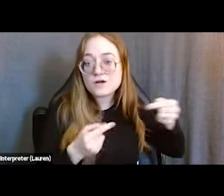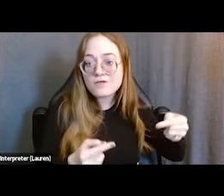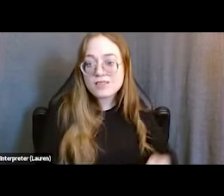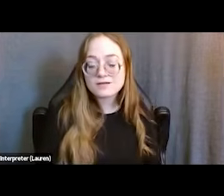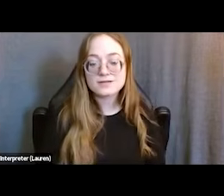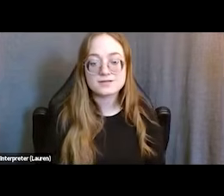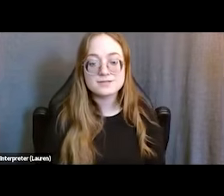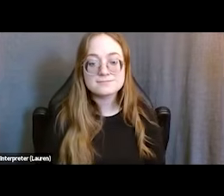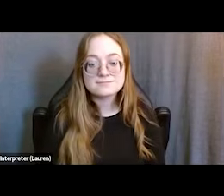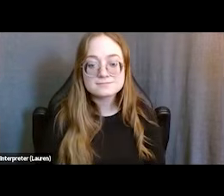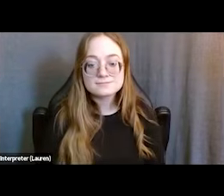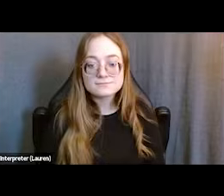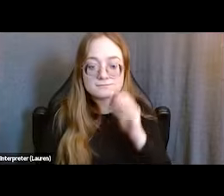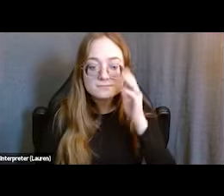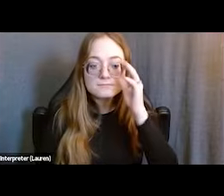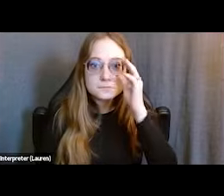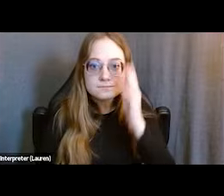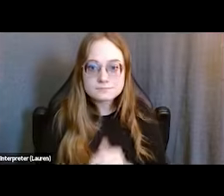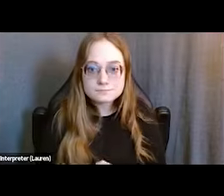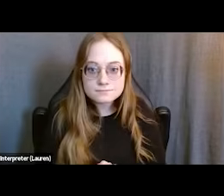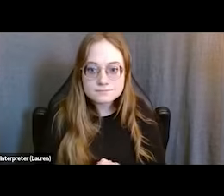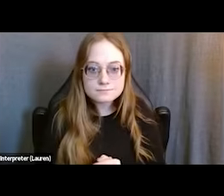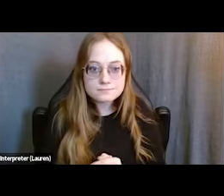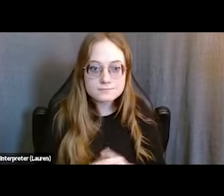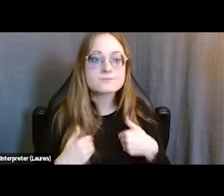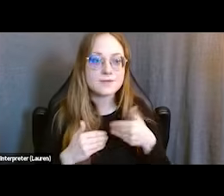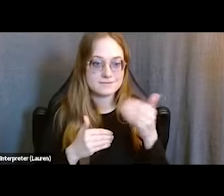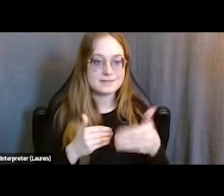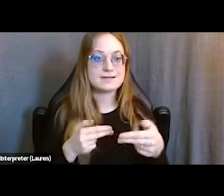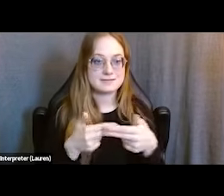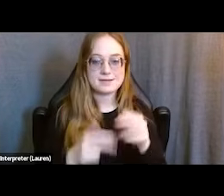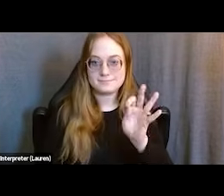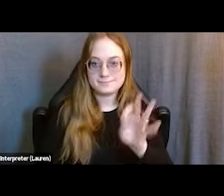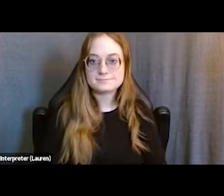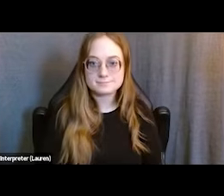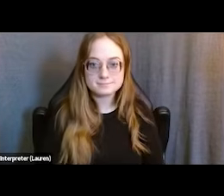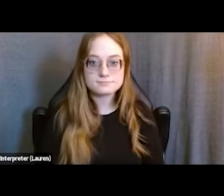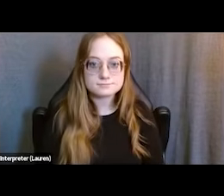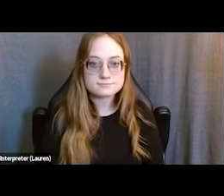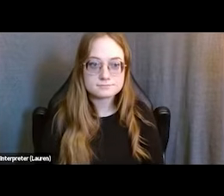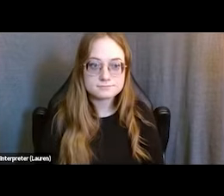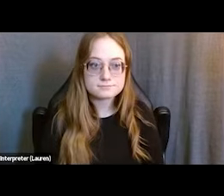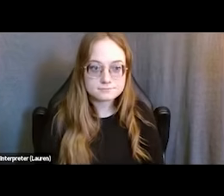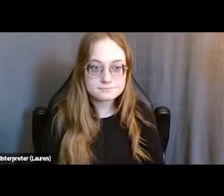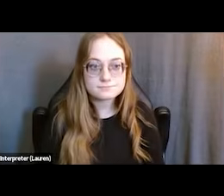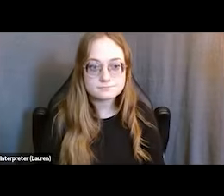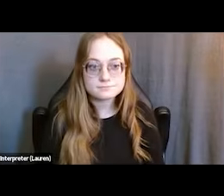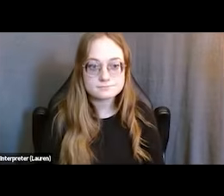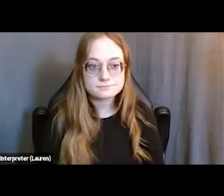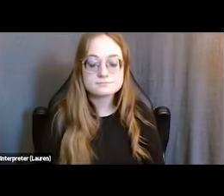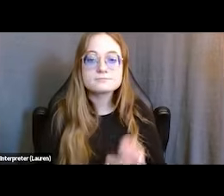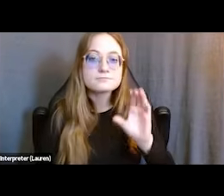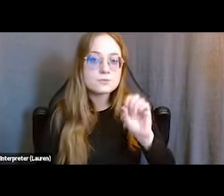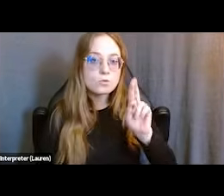We've a couple more slides for you. Here we go. Okay, the core components of